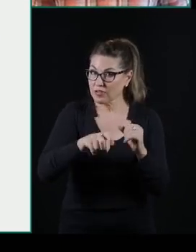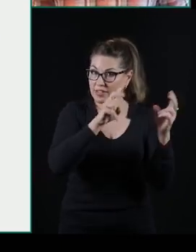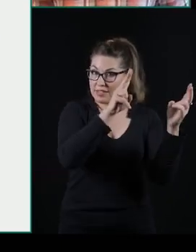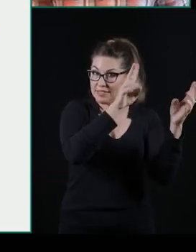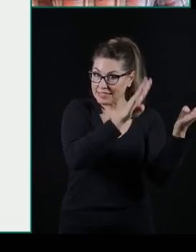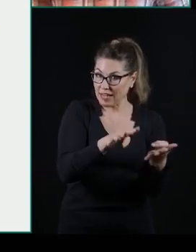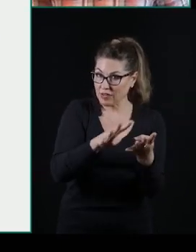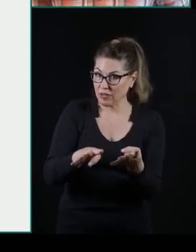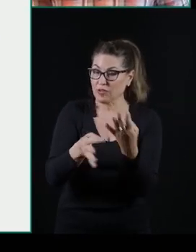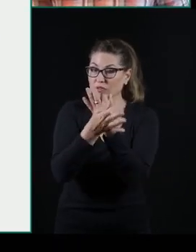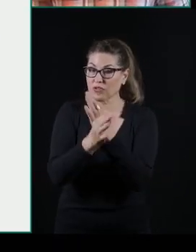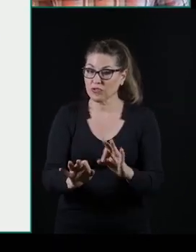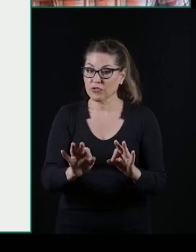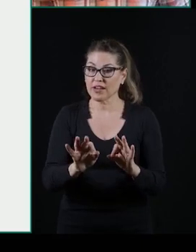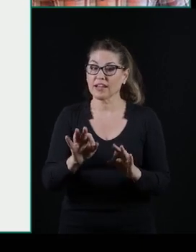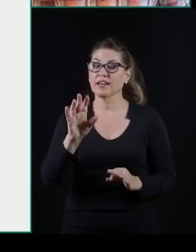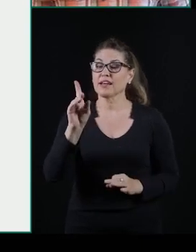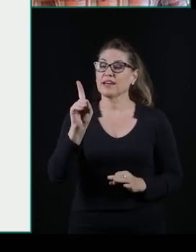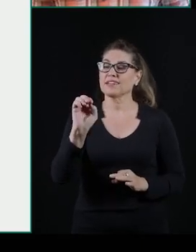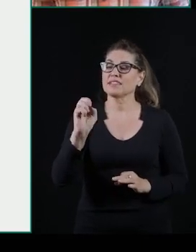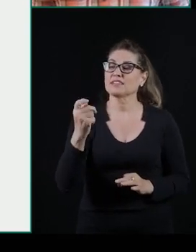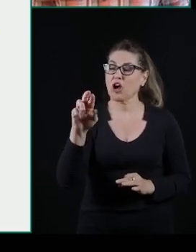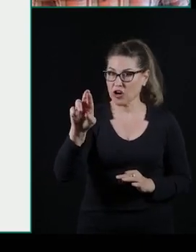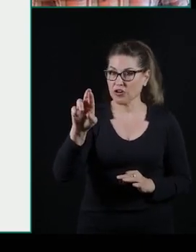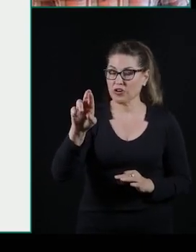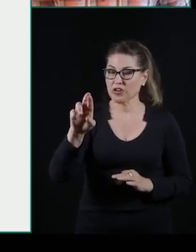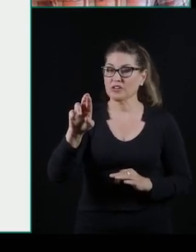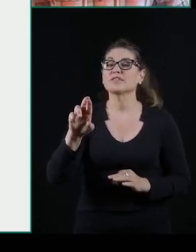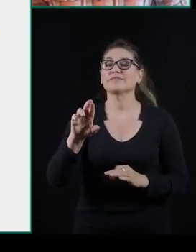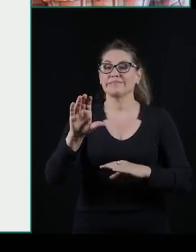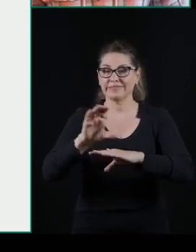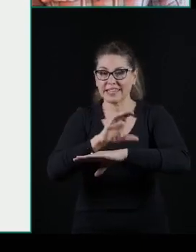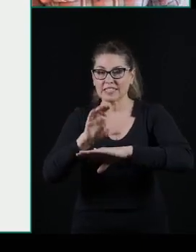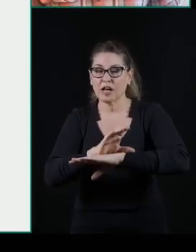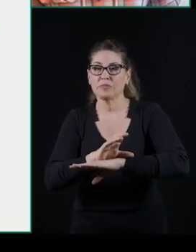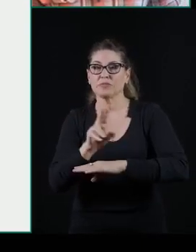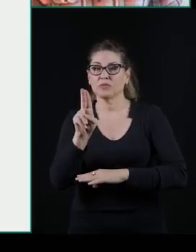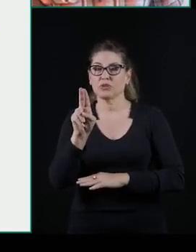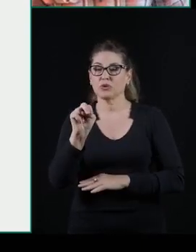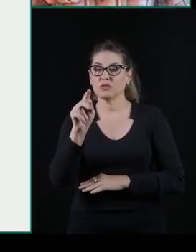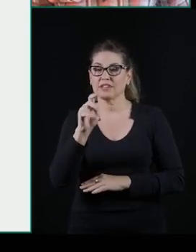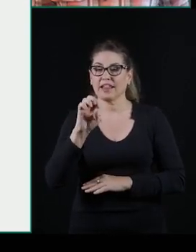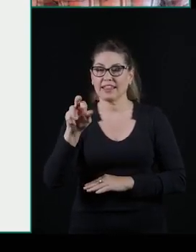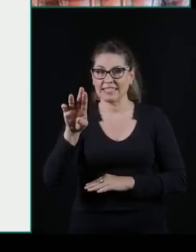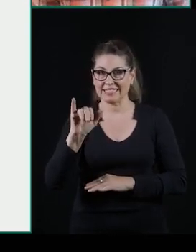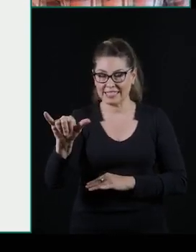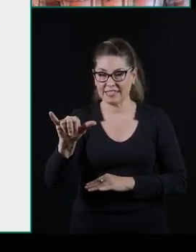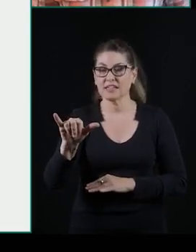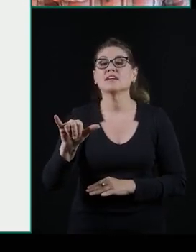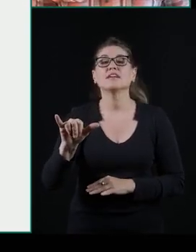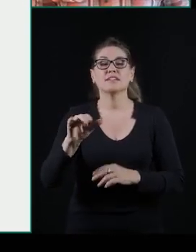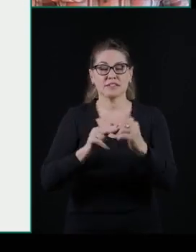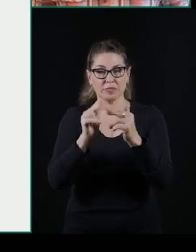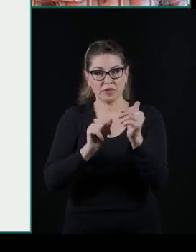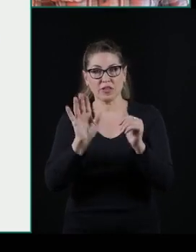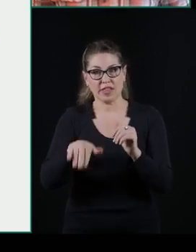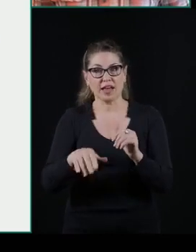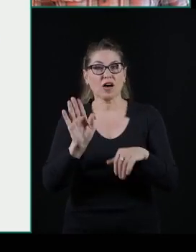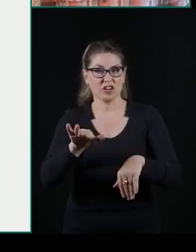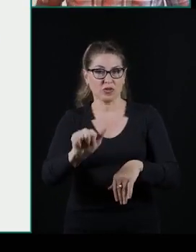free Docker for Windows desktop utility to build and run a Linux container image on your Windows